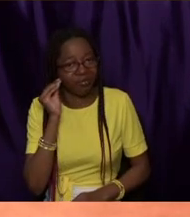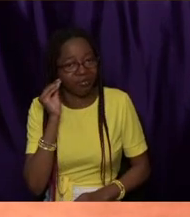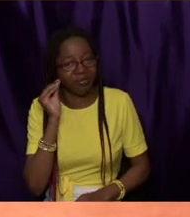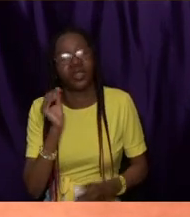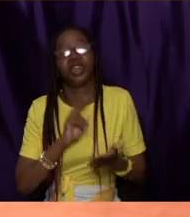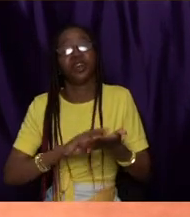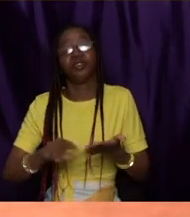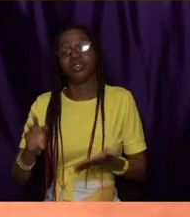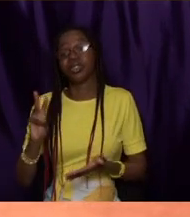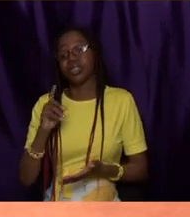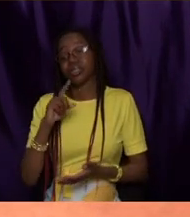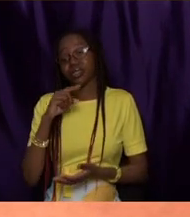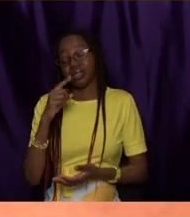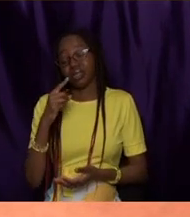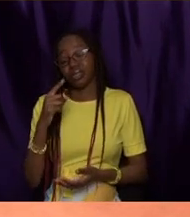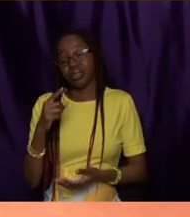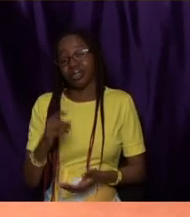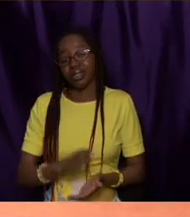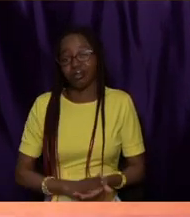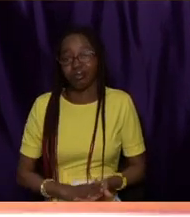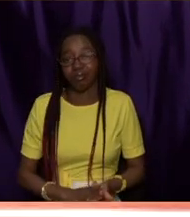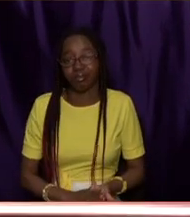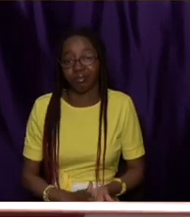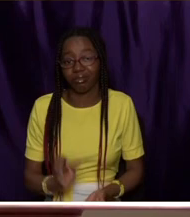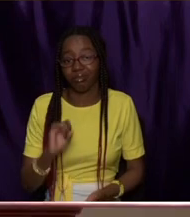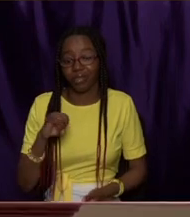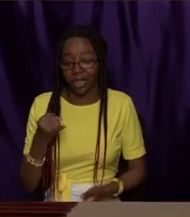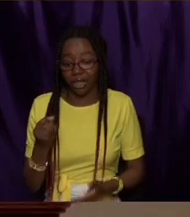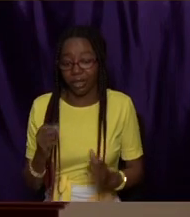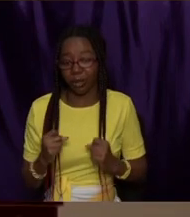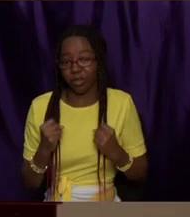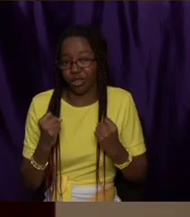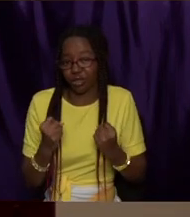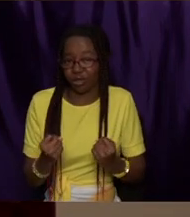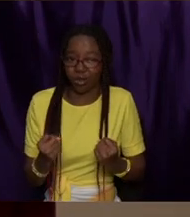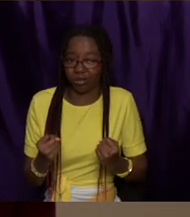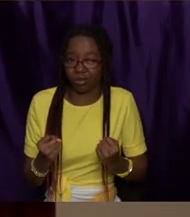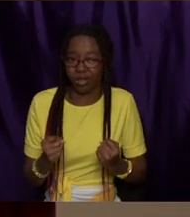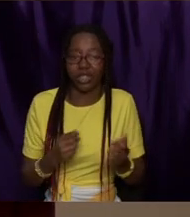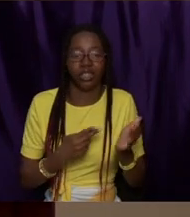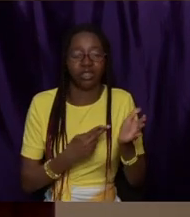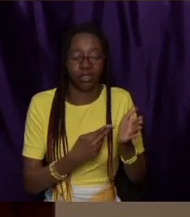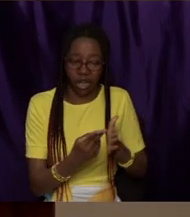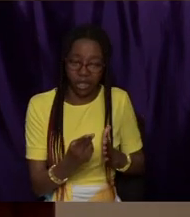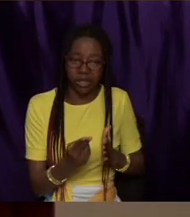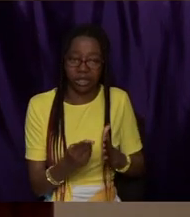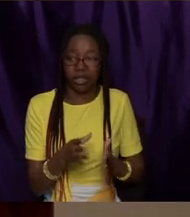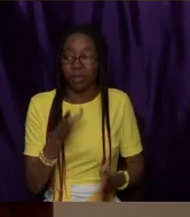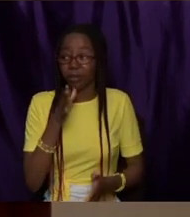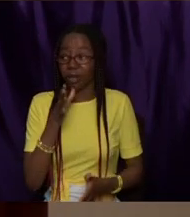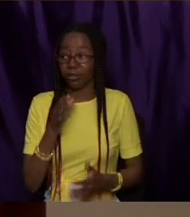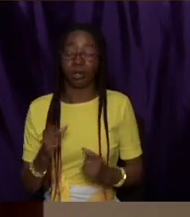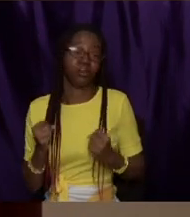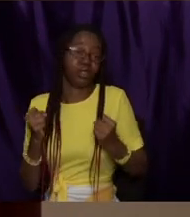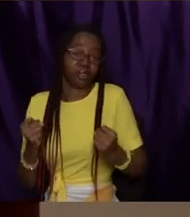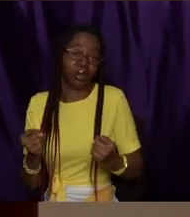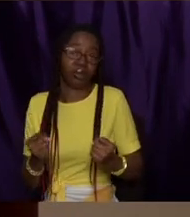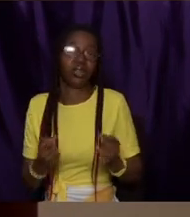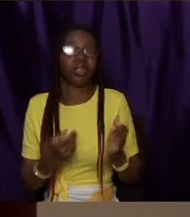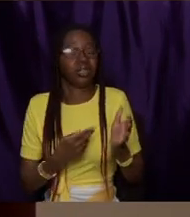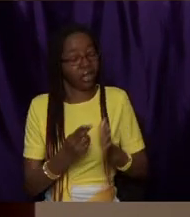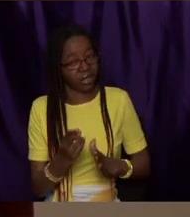Verse 6, God says, Jay, be strong and courageous. Mama, be strong and